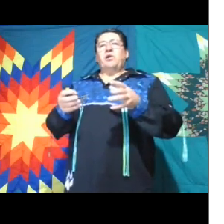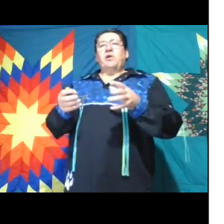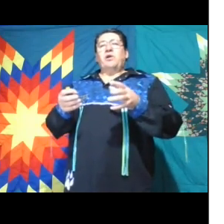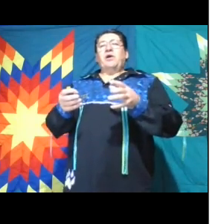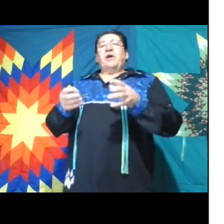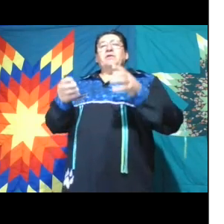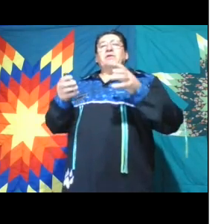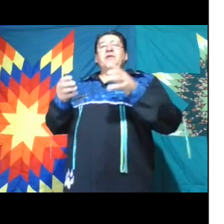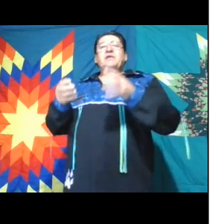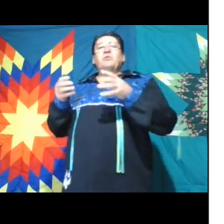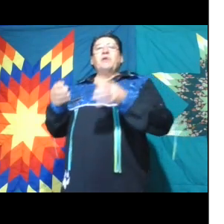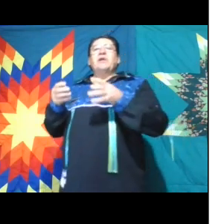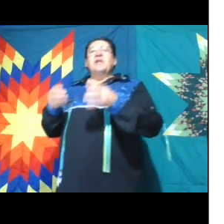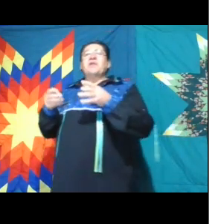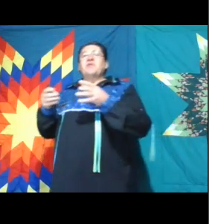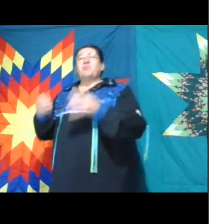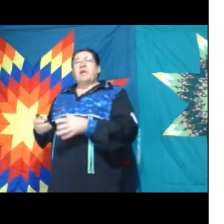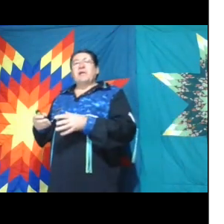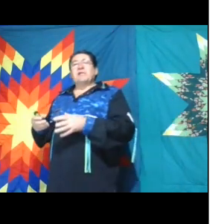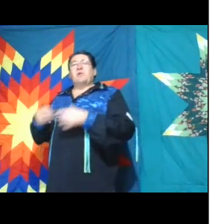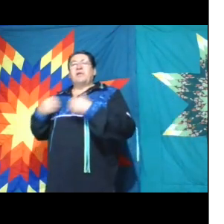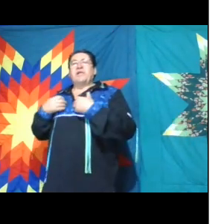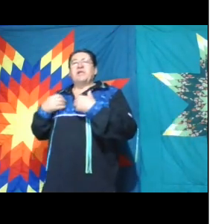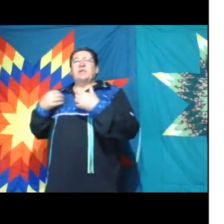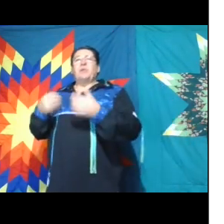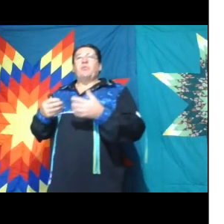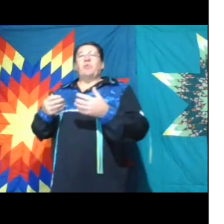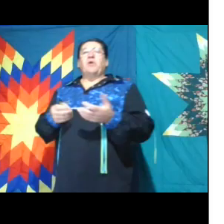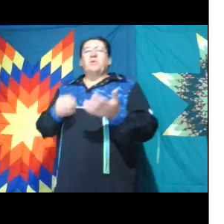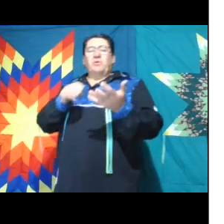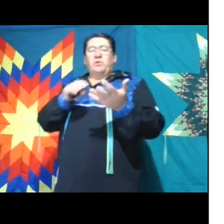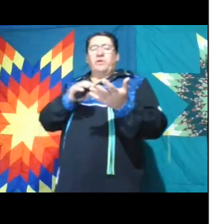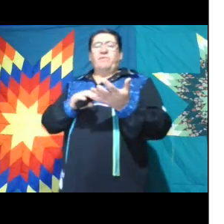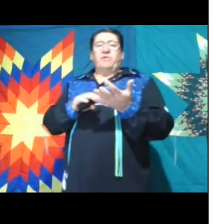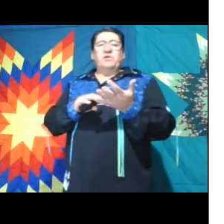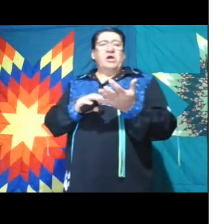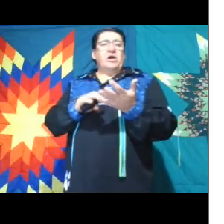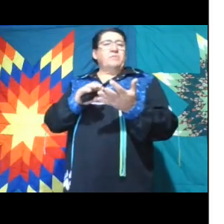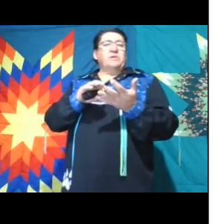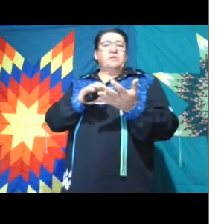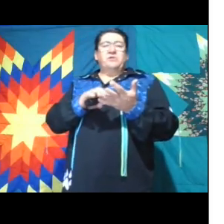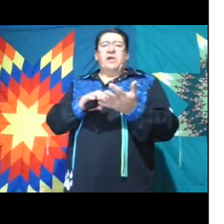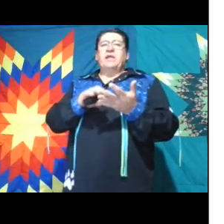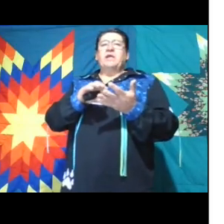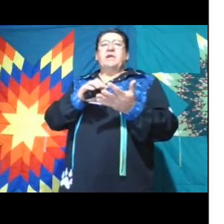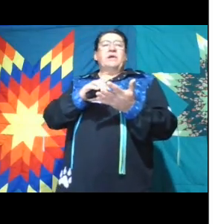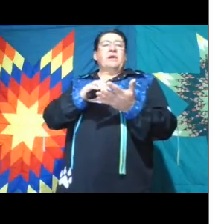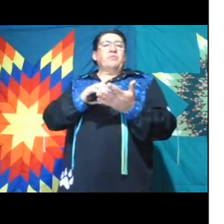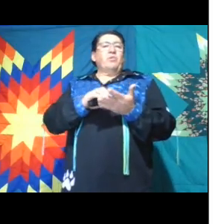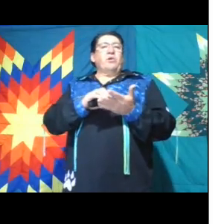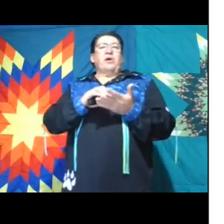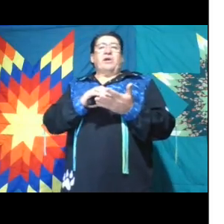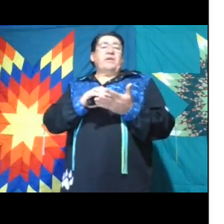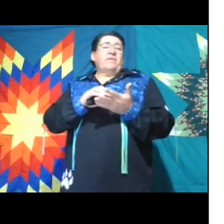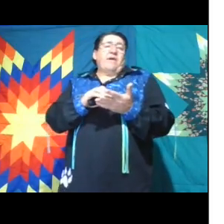support. So this would be another place where Indigenous people will go to looking for jobs, training,